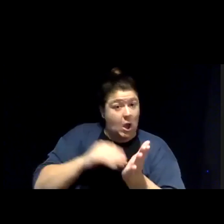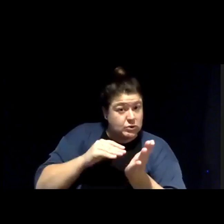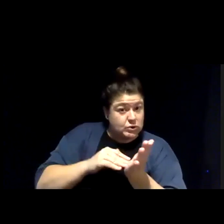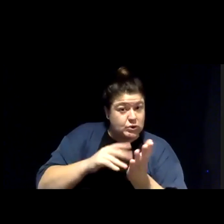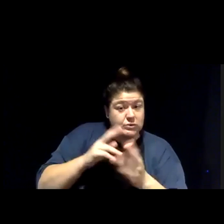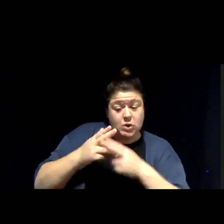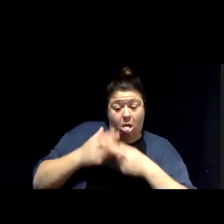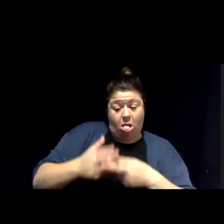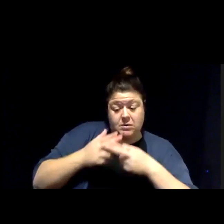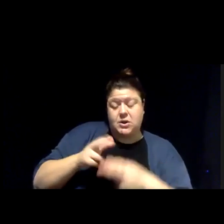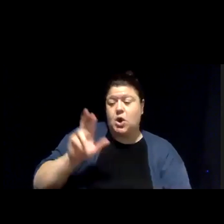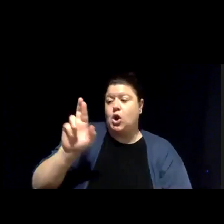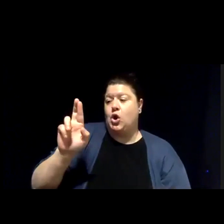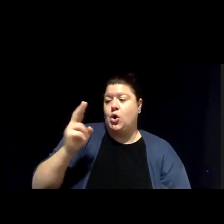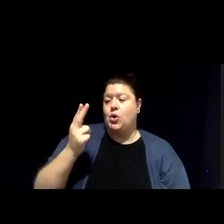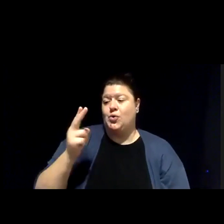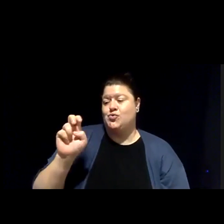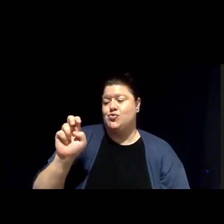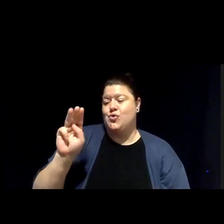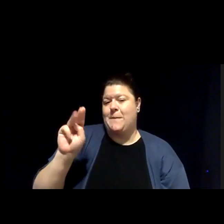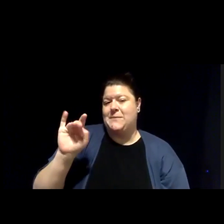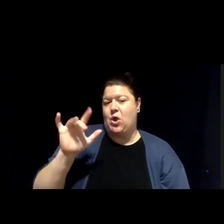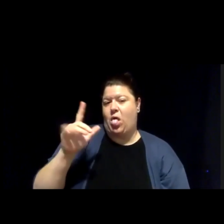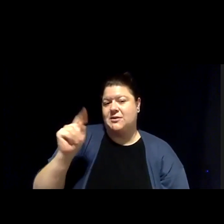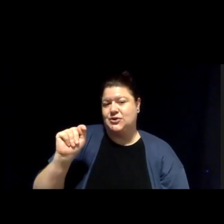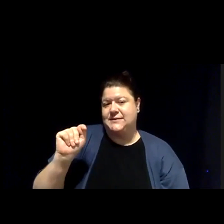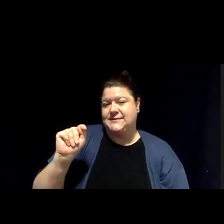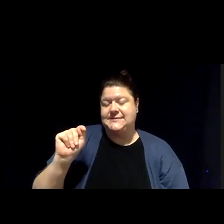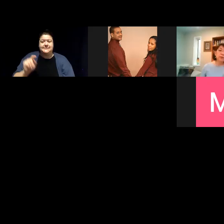Okay. So,